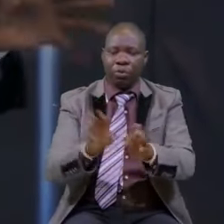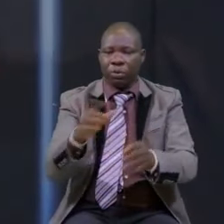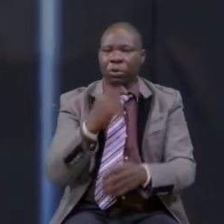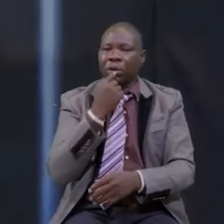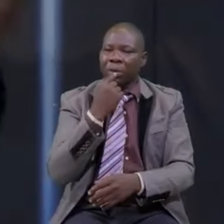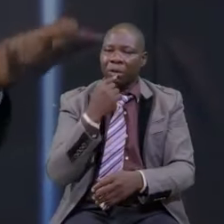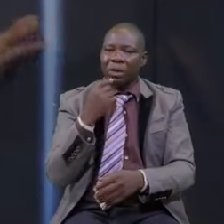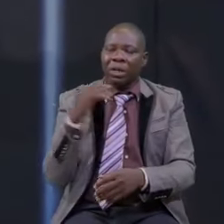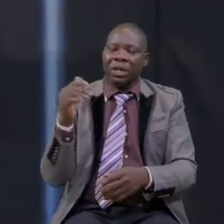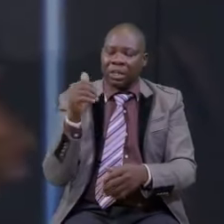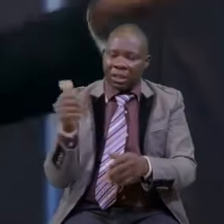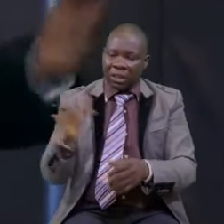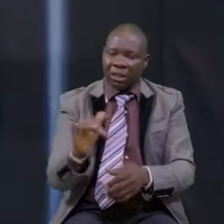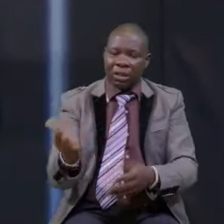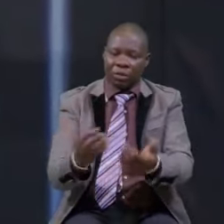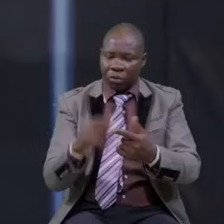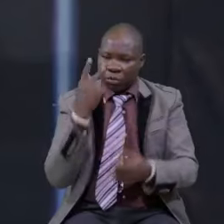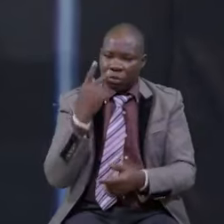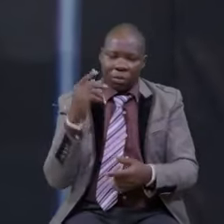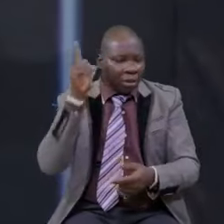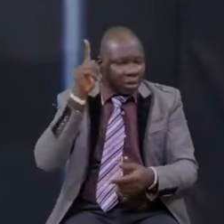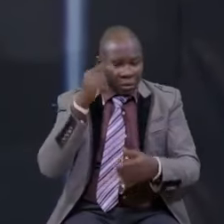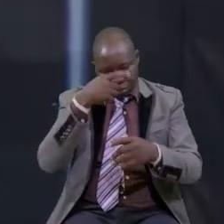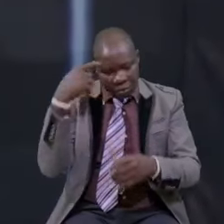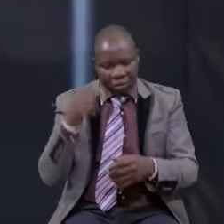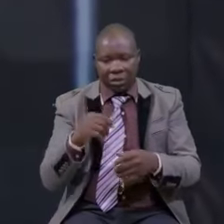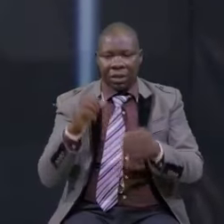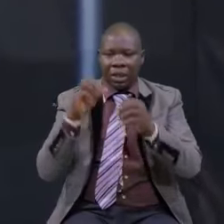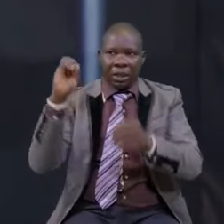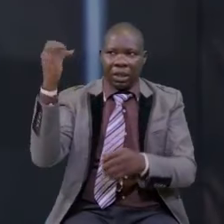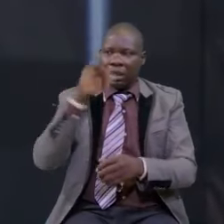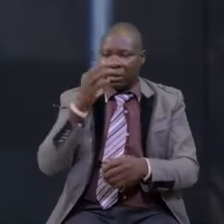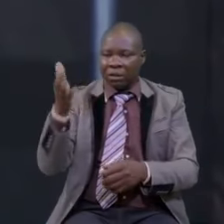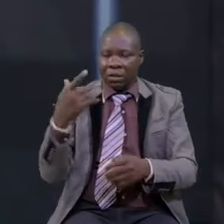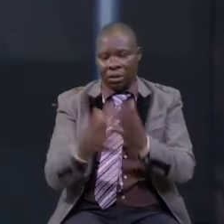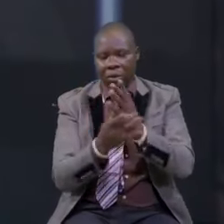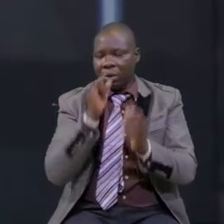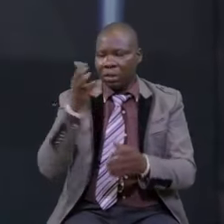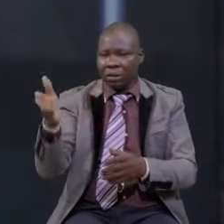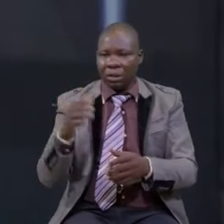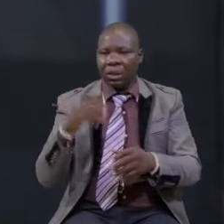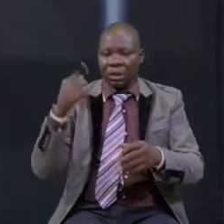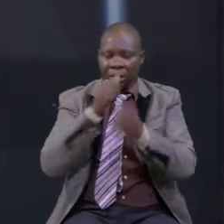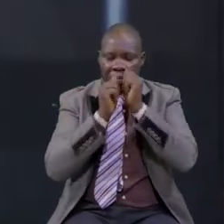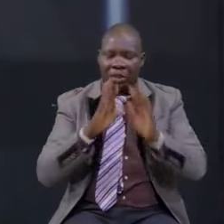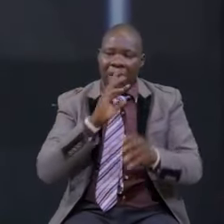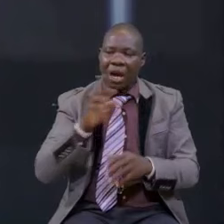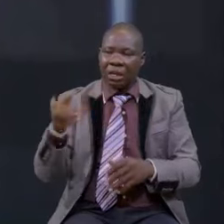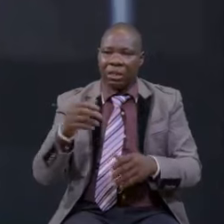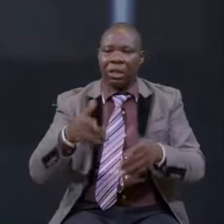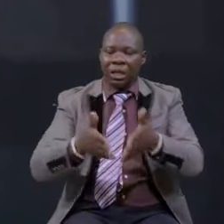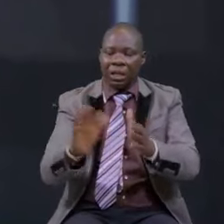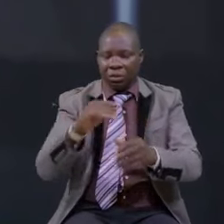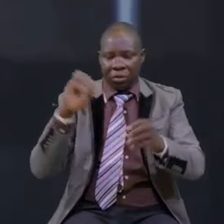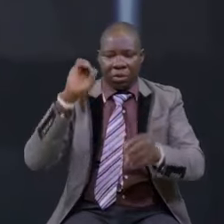there, the anointing is there, the life is there, the beatitudes are there. Let your light so shine before men that